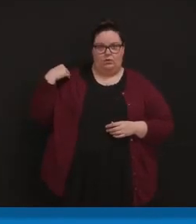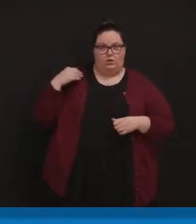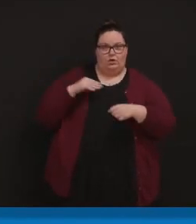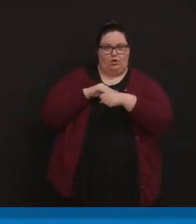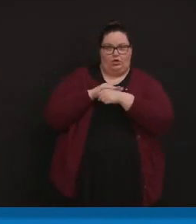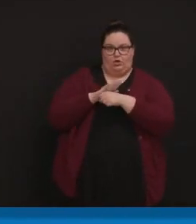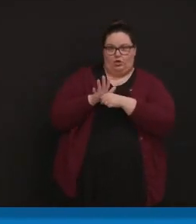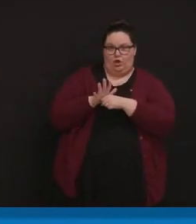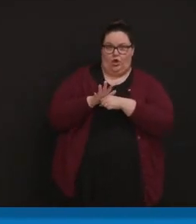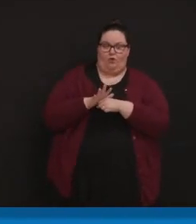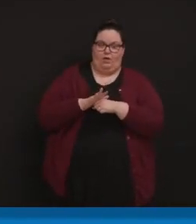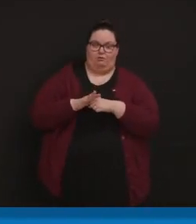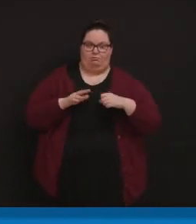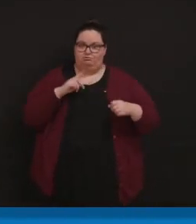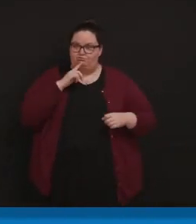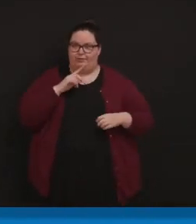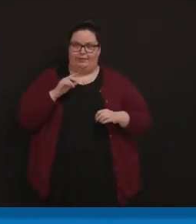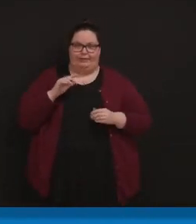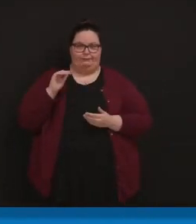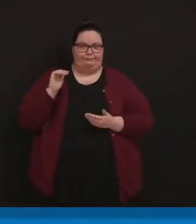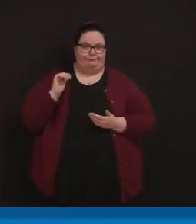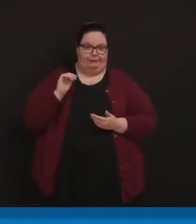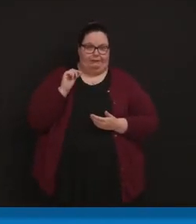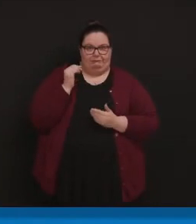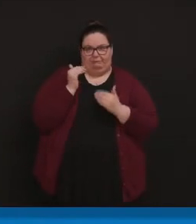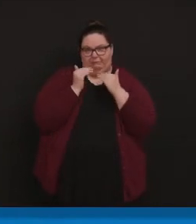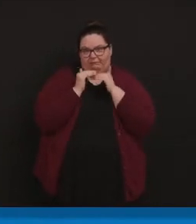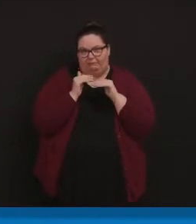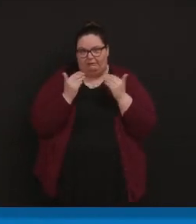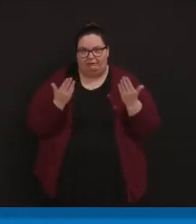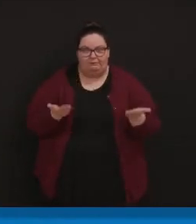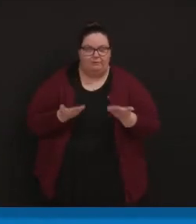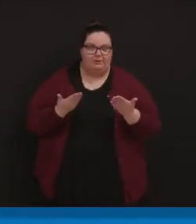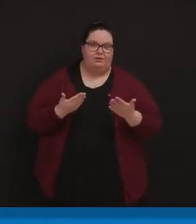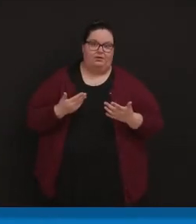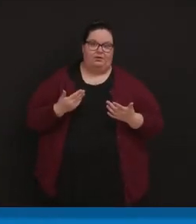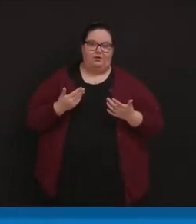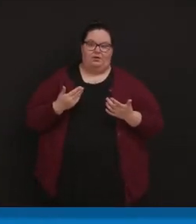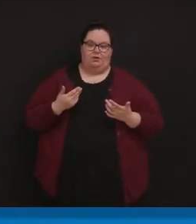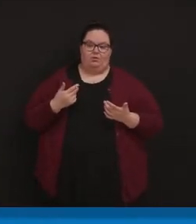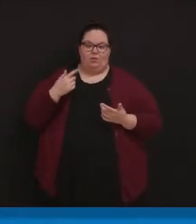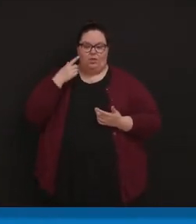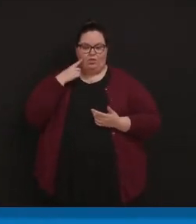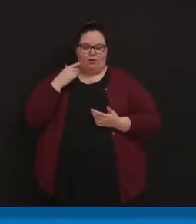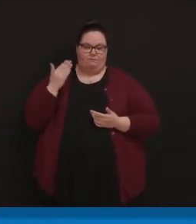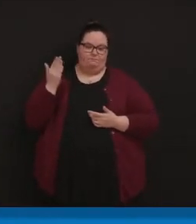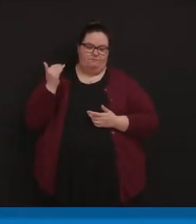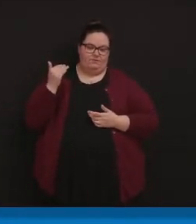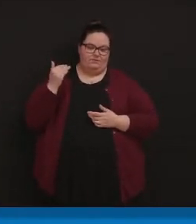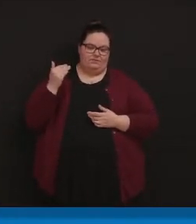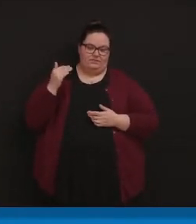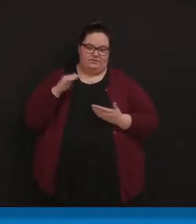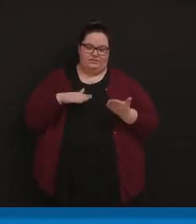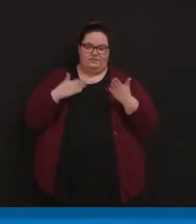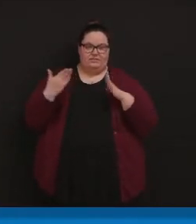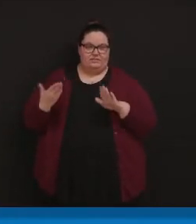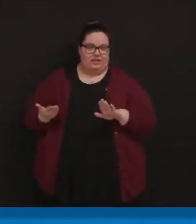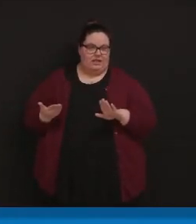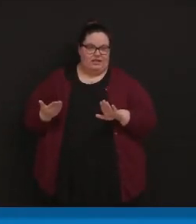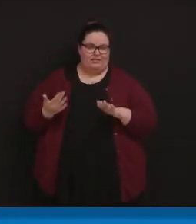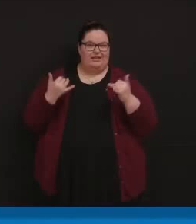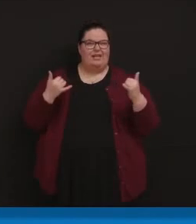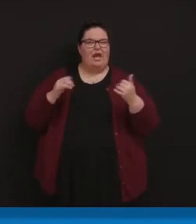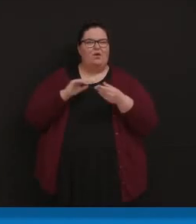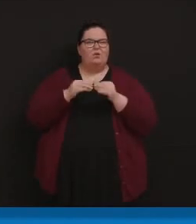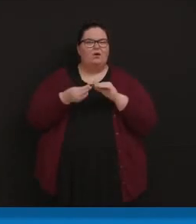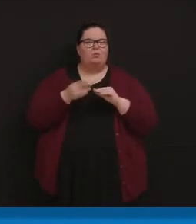was nowhere near as big a problem as it is right now, there was a projection of 15 deaths by the end of the month. What do the numbers